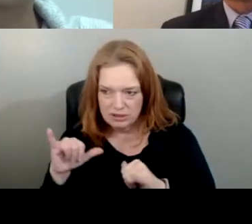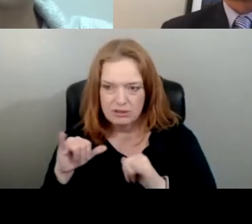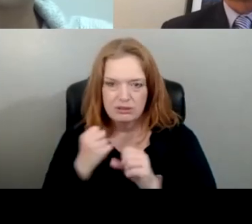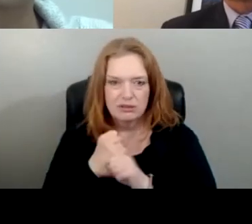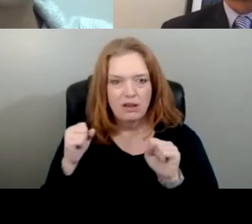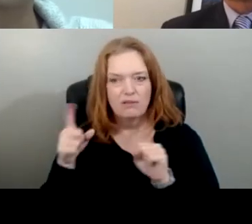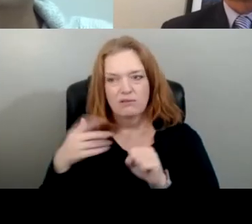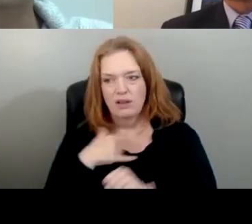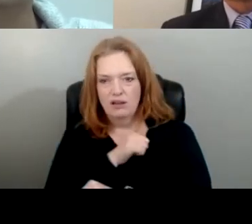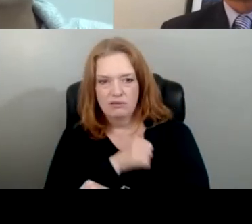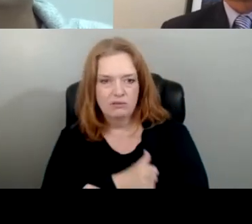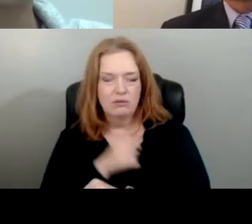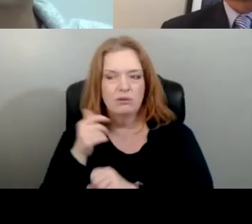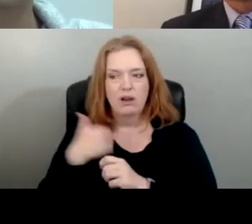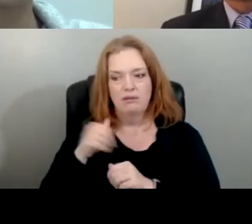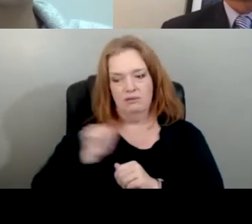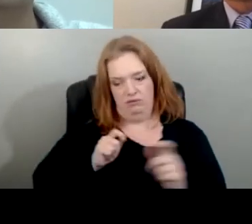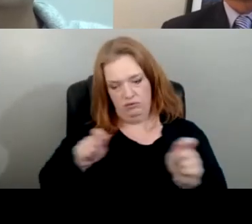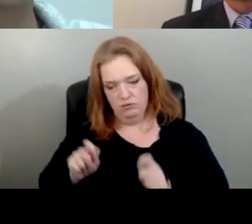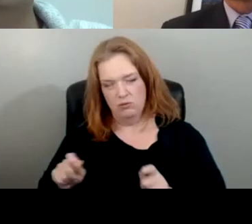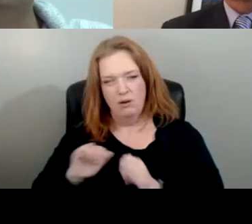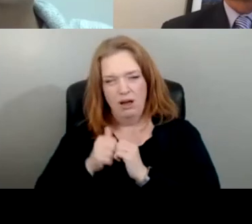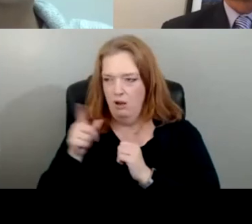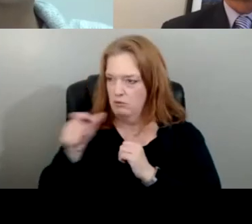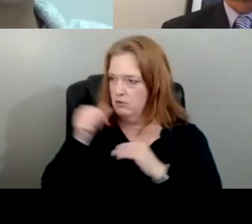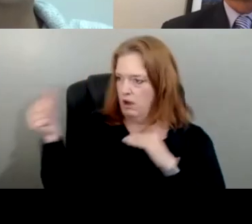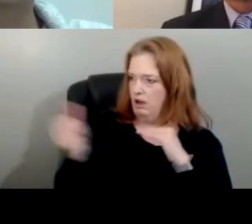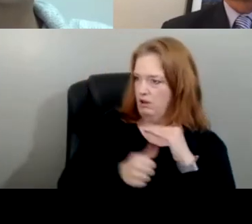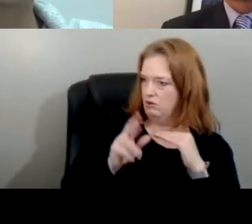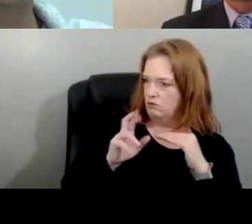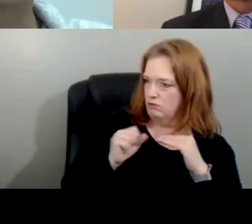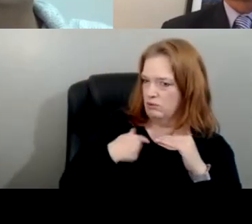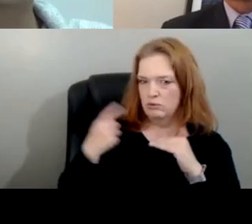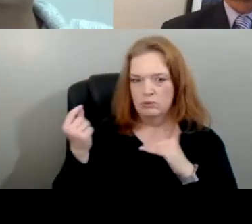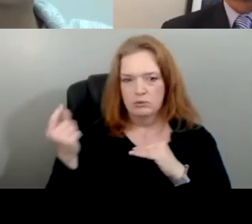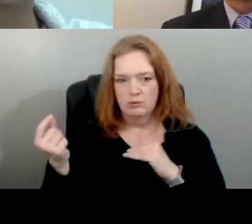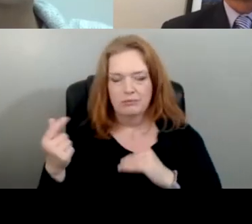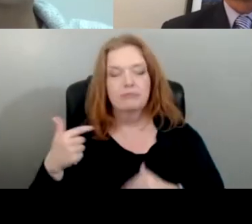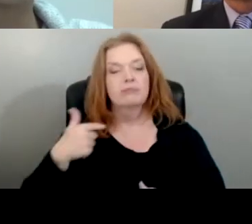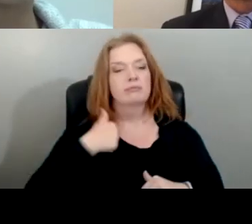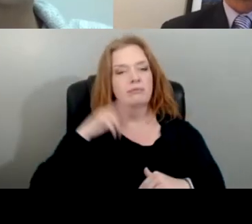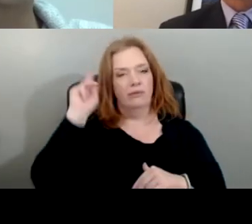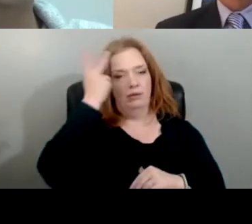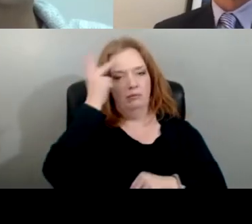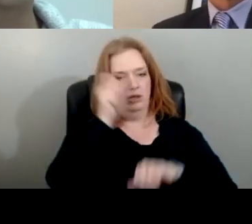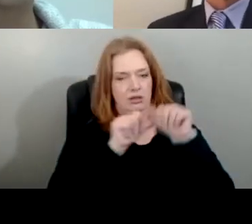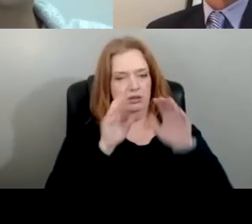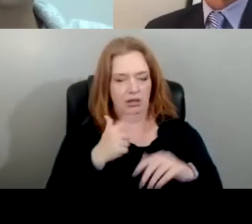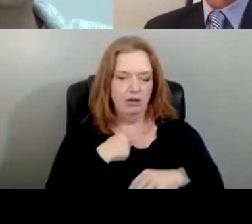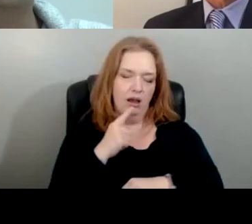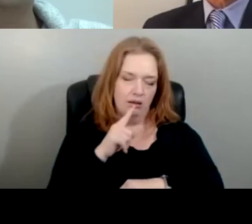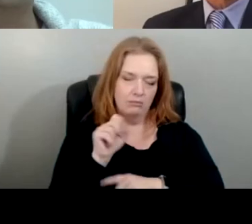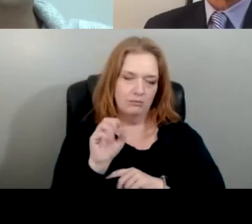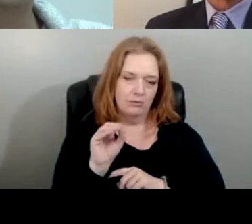the jurisdiction of their tribal reservation? There's a couple of other things. I'm a sociologist and a political scientist, so I want to add these to the